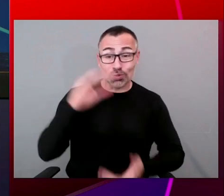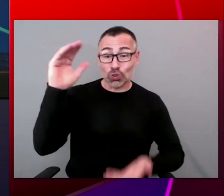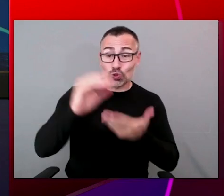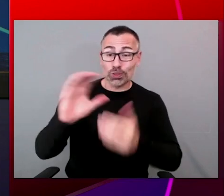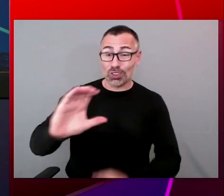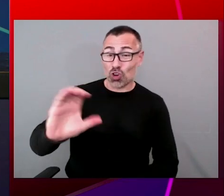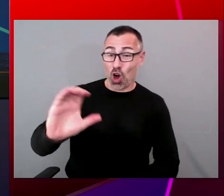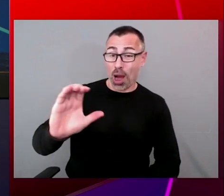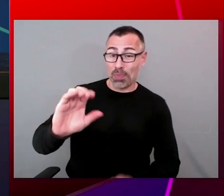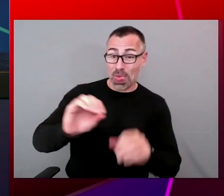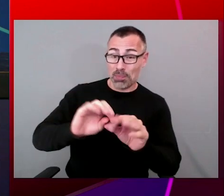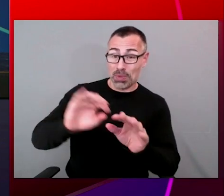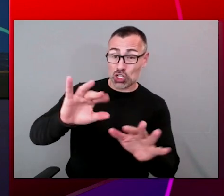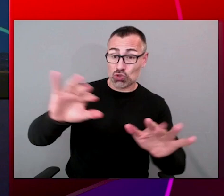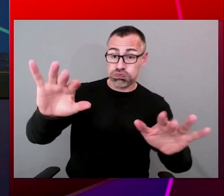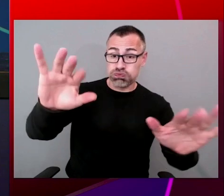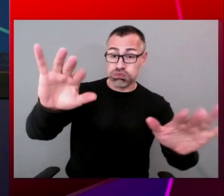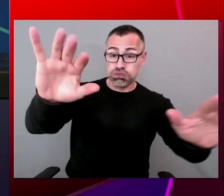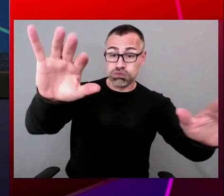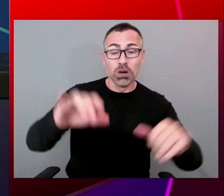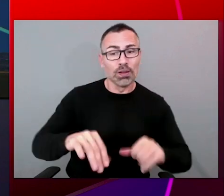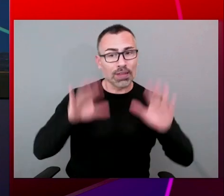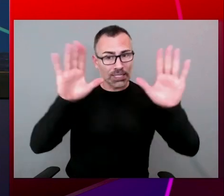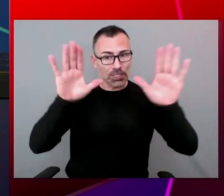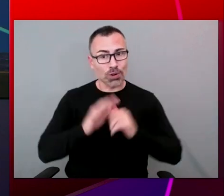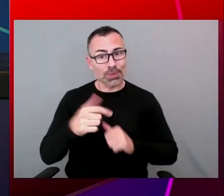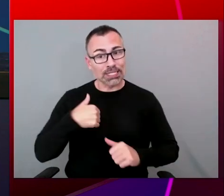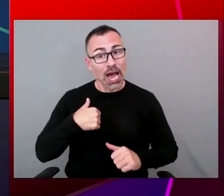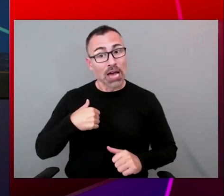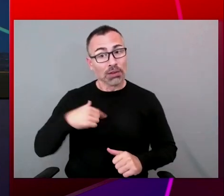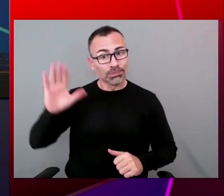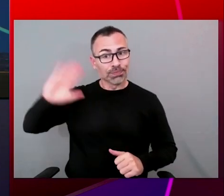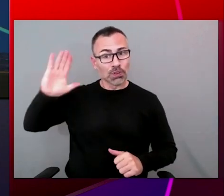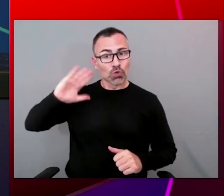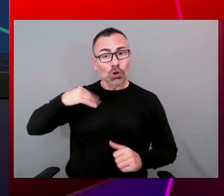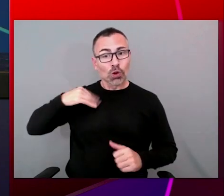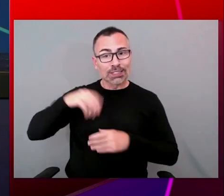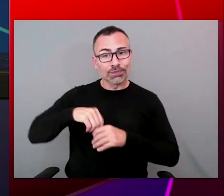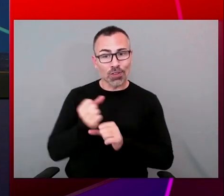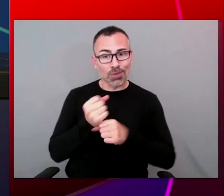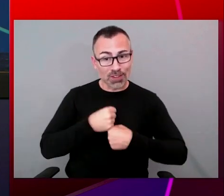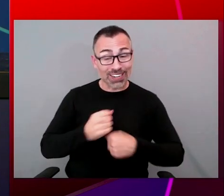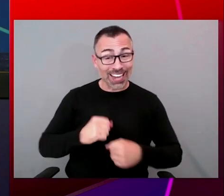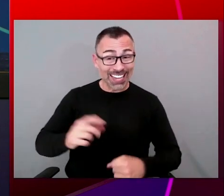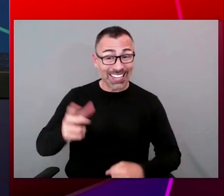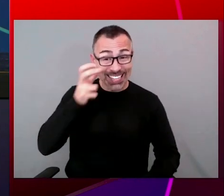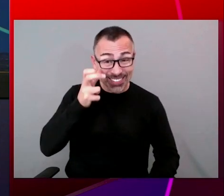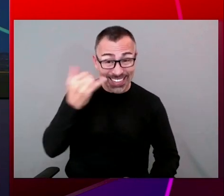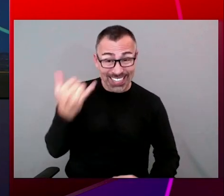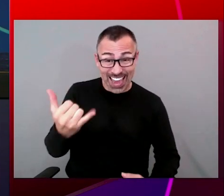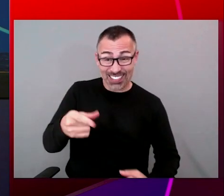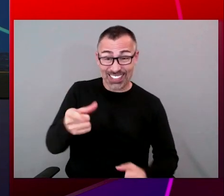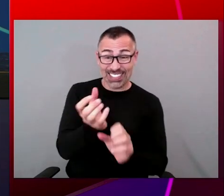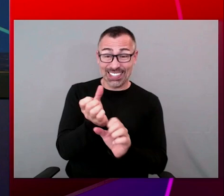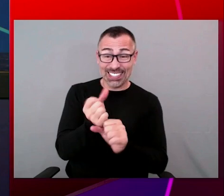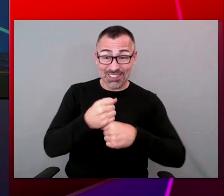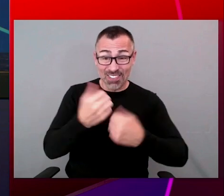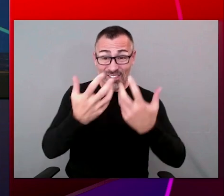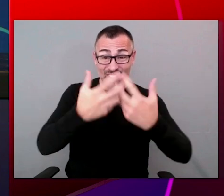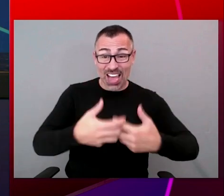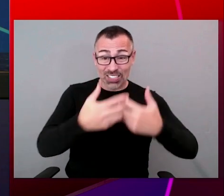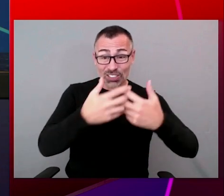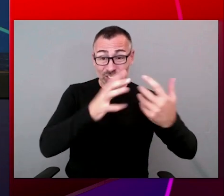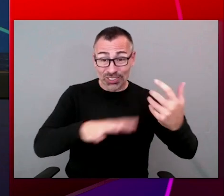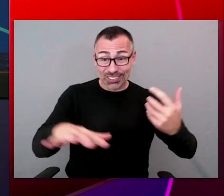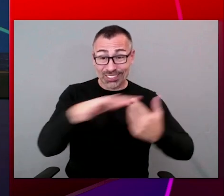a manufacturing background, and just hearing that these factories are modernizing is incredible. To